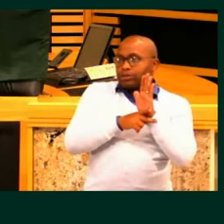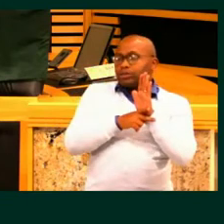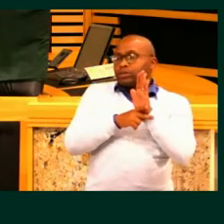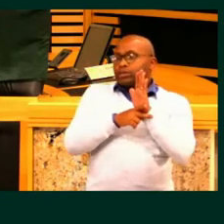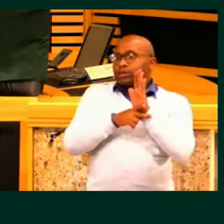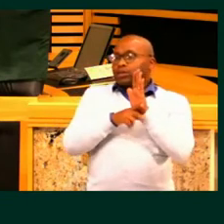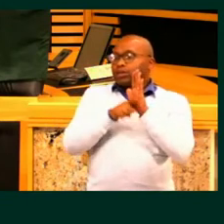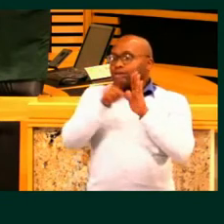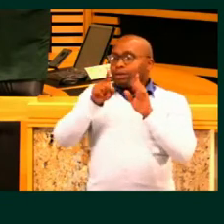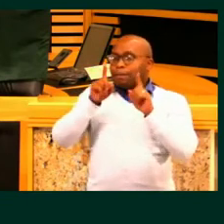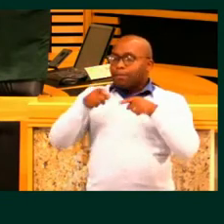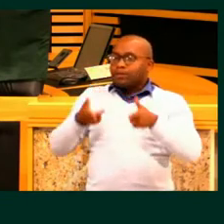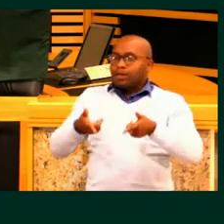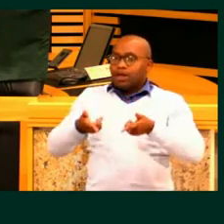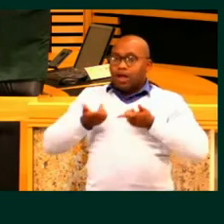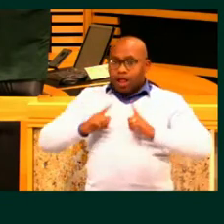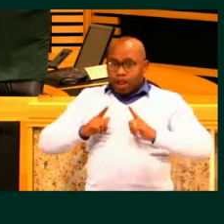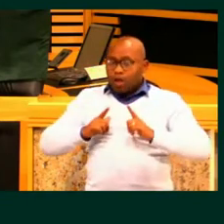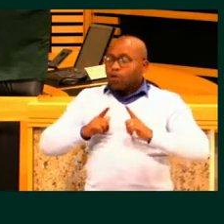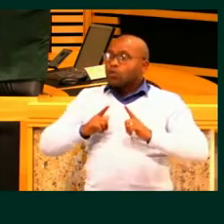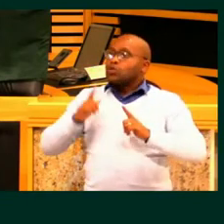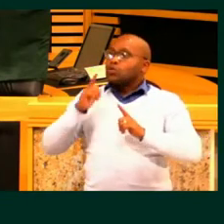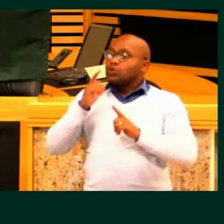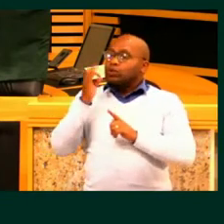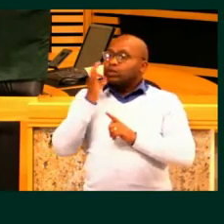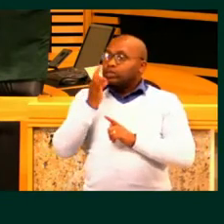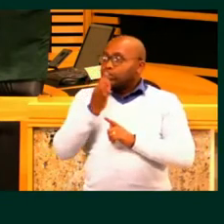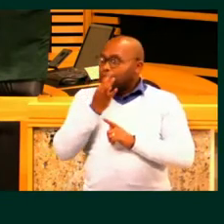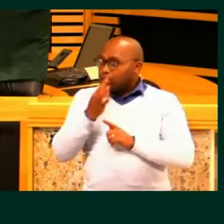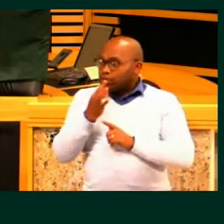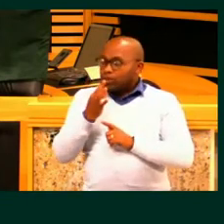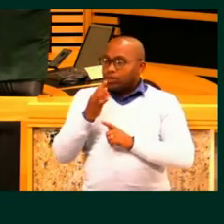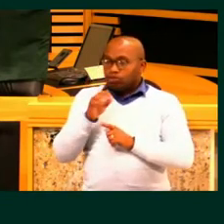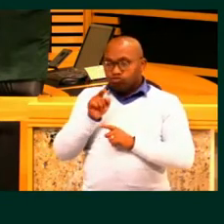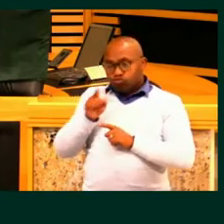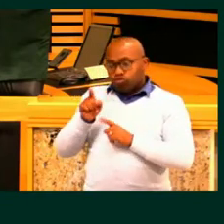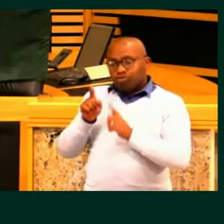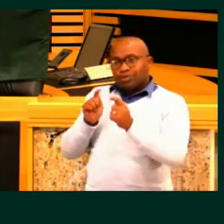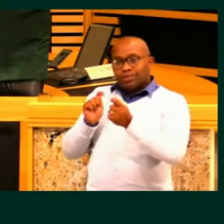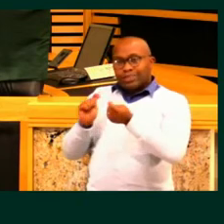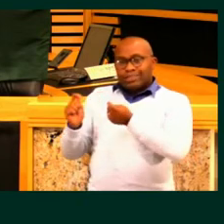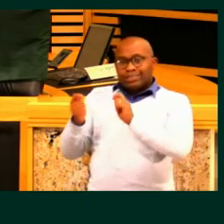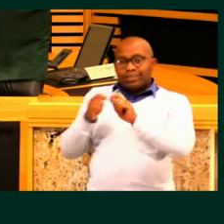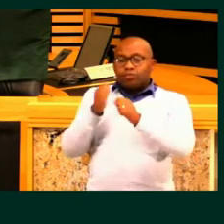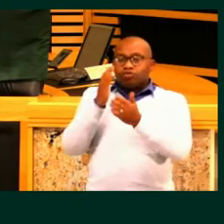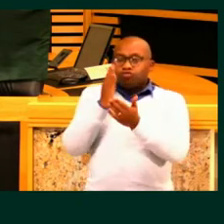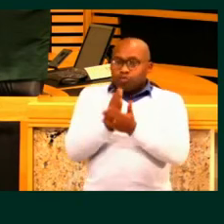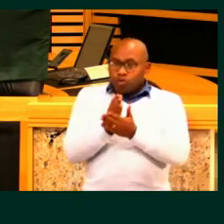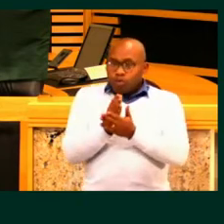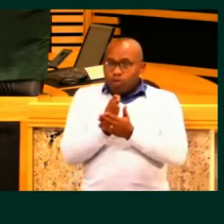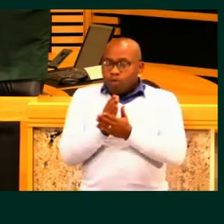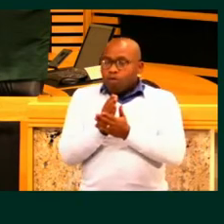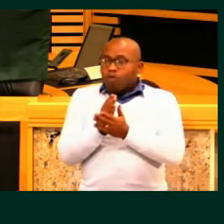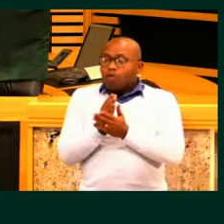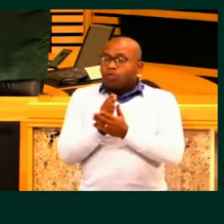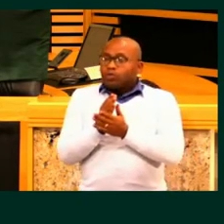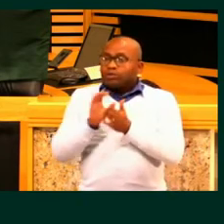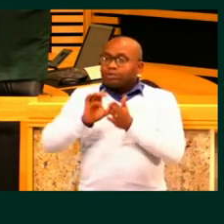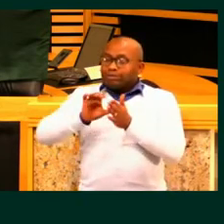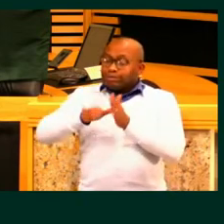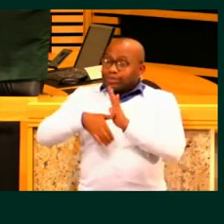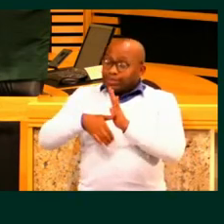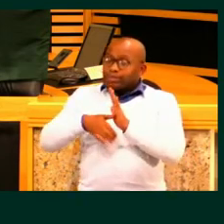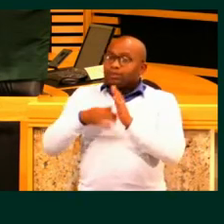allow disability inequalities to be perpetrated such a change will ensure that person disabili are seen as equally